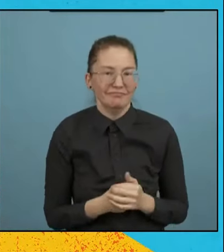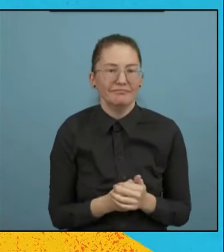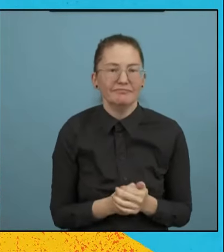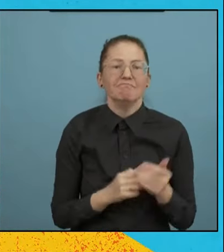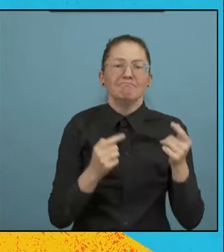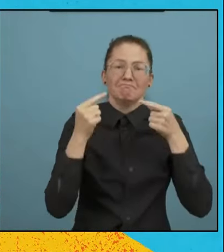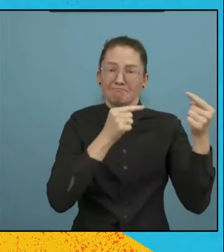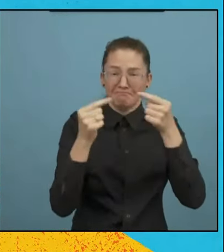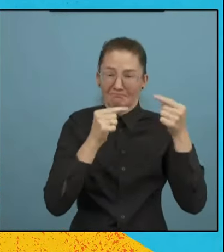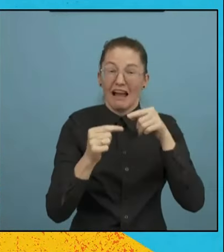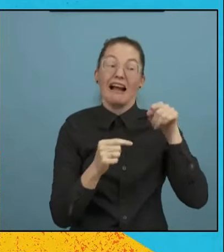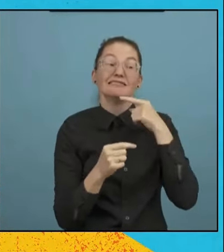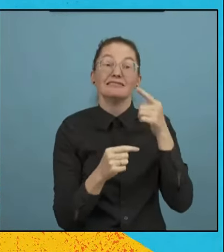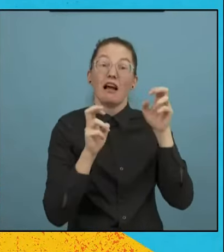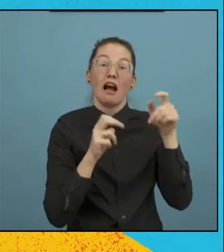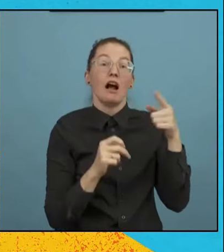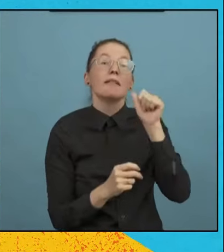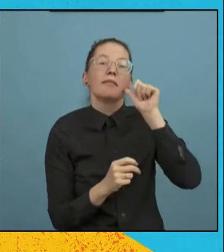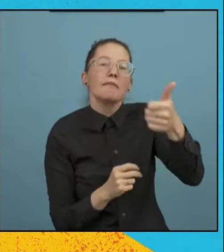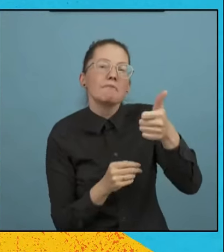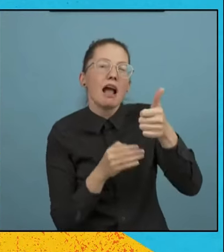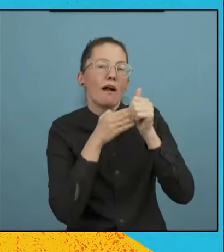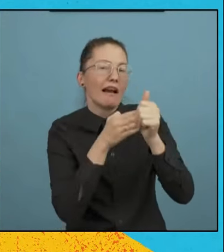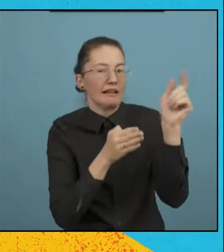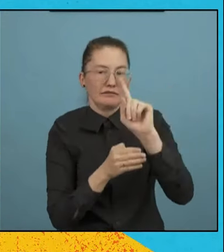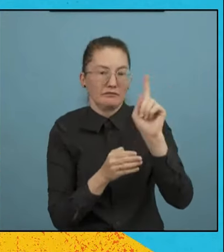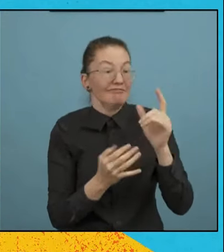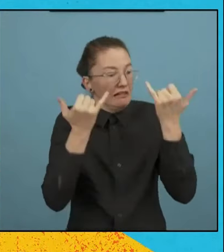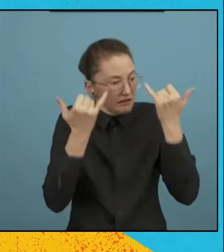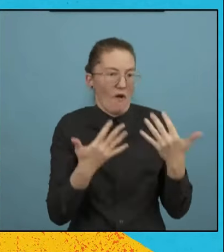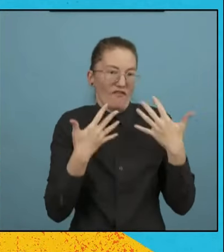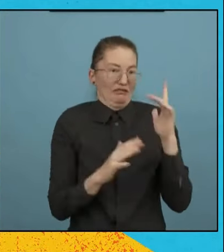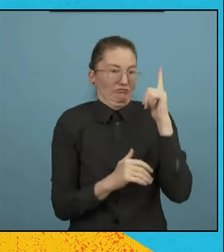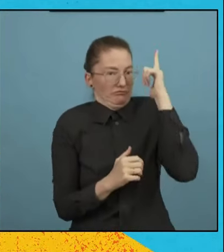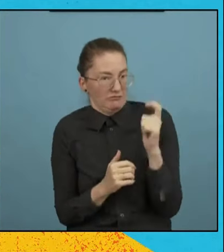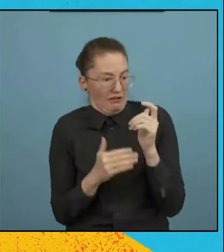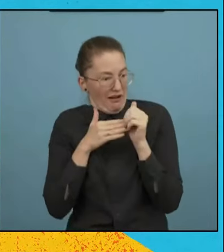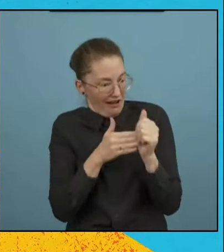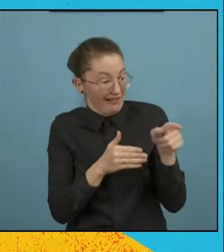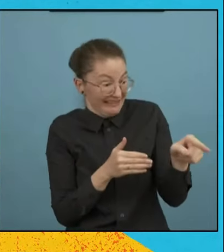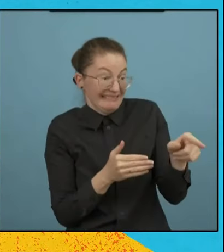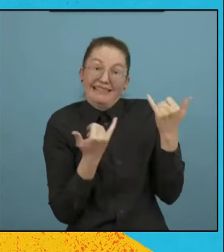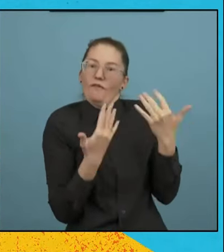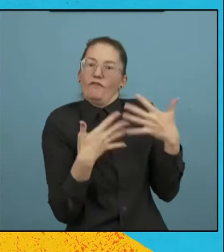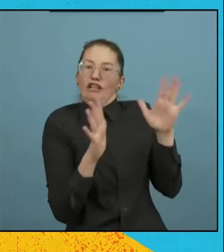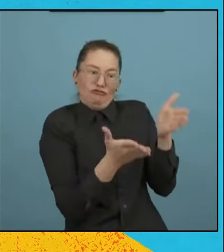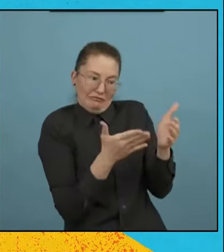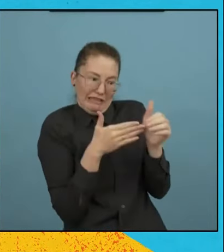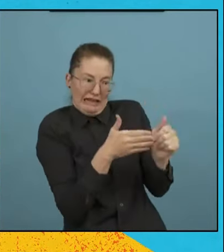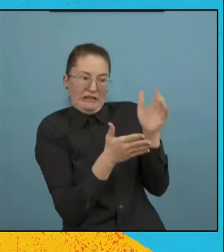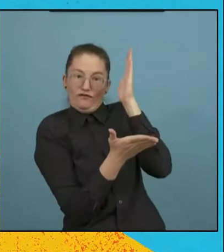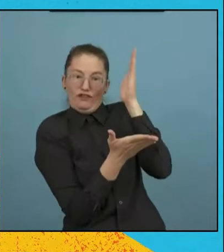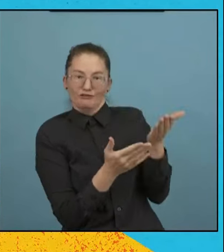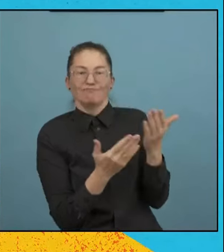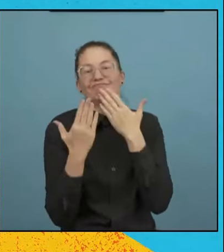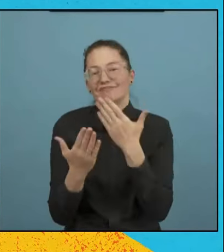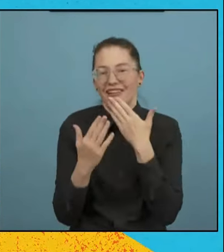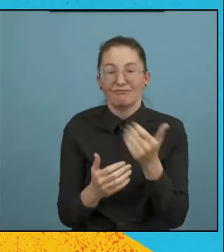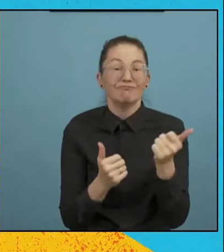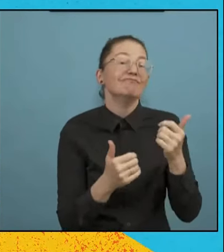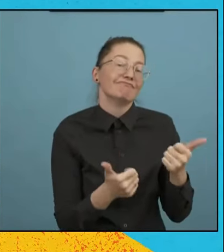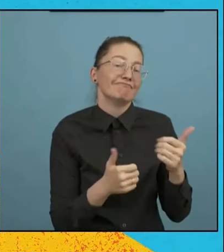just a moment. Jishen Liu is the founder of Clear Plate, an AI-based app that rewards people for not wasting food. He was